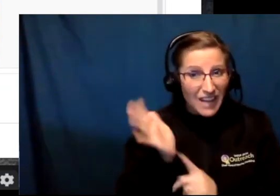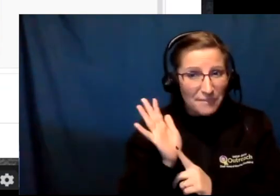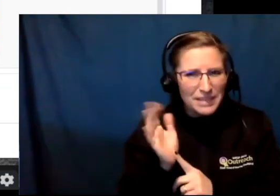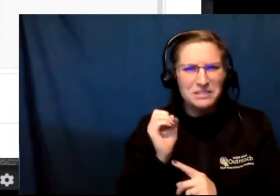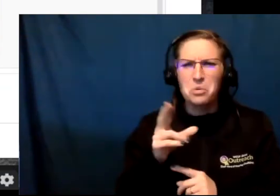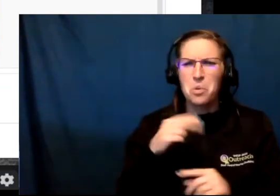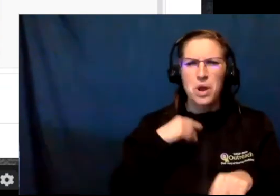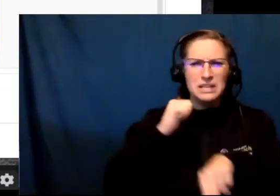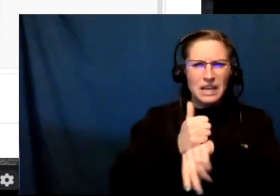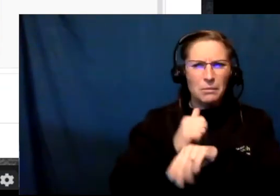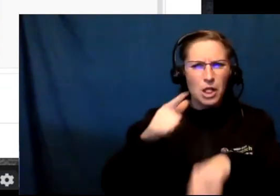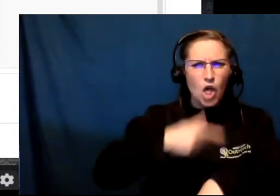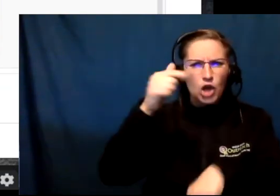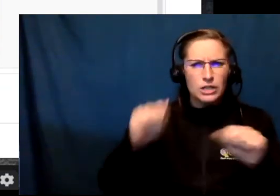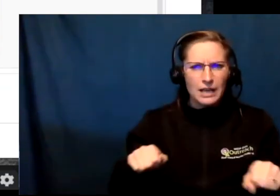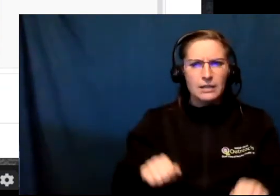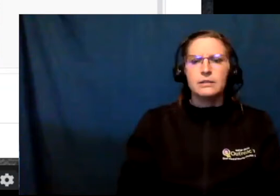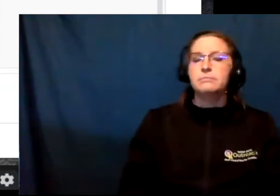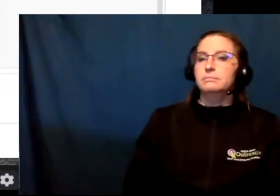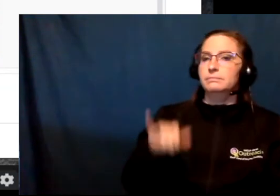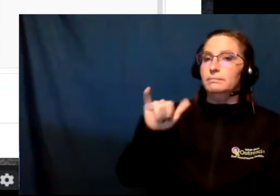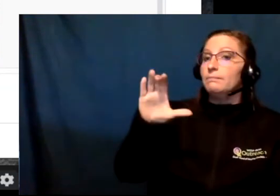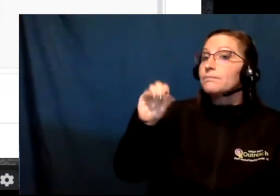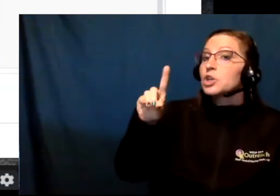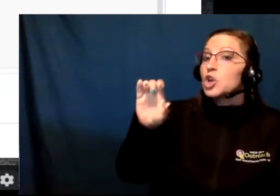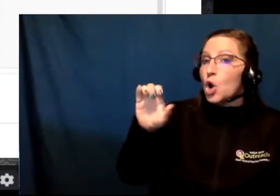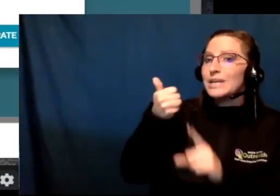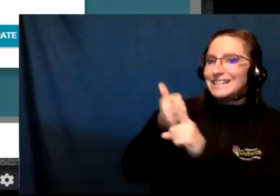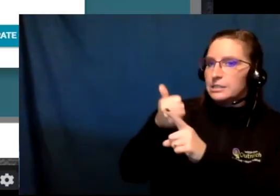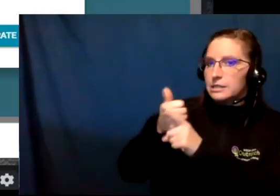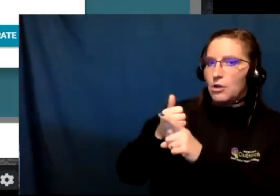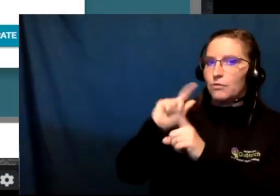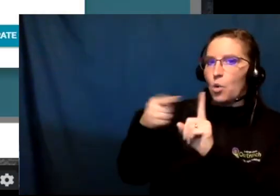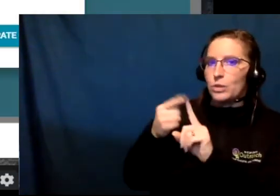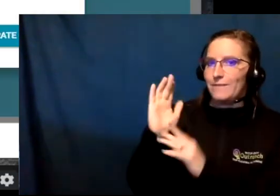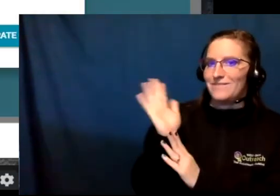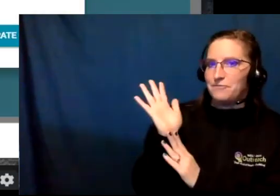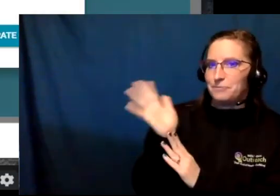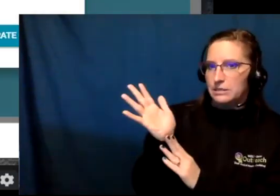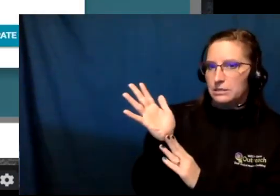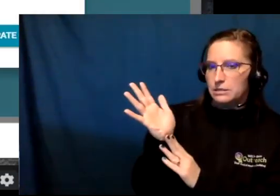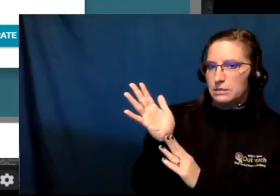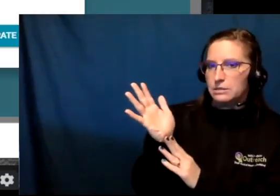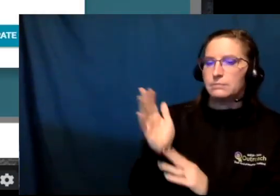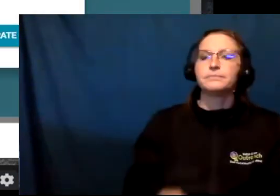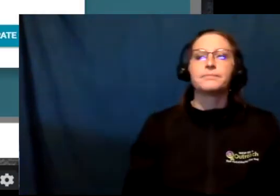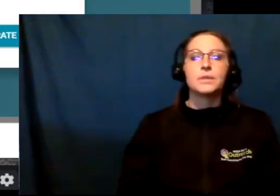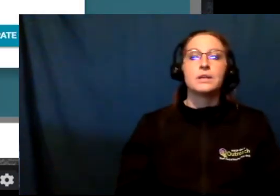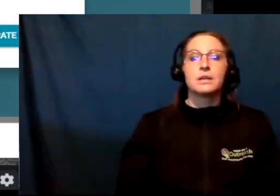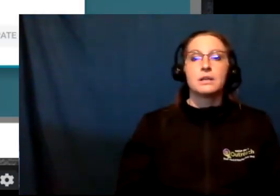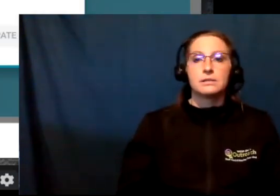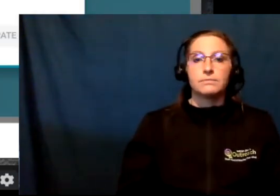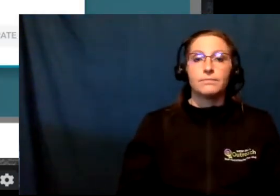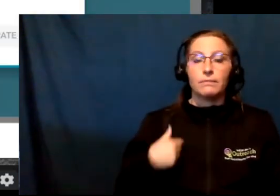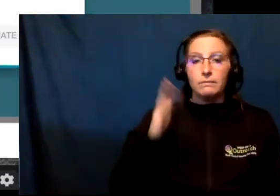set that longer? So that code is what's good for 5 minutes. So sometimes I have found, like, I